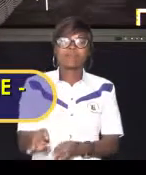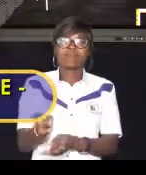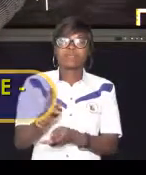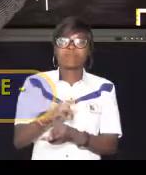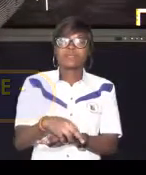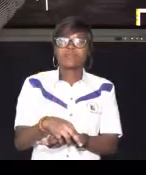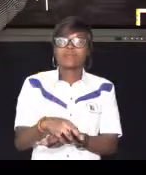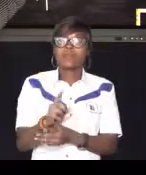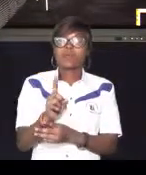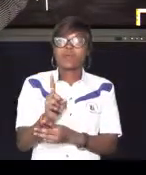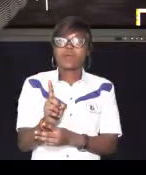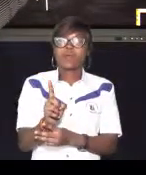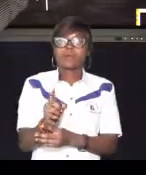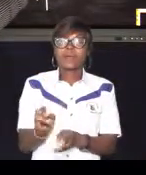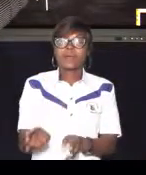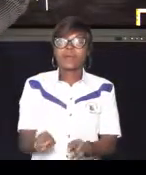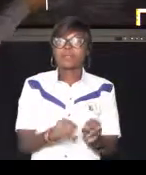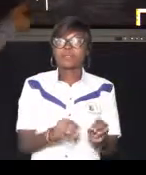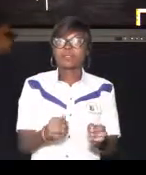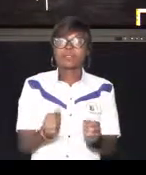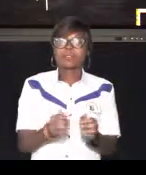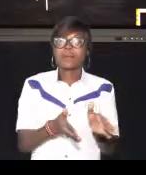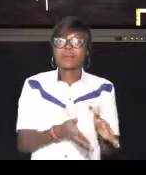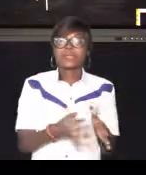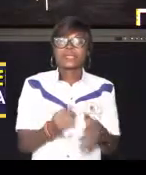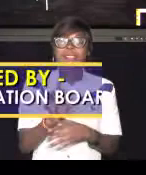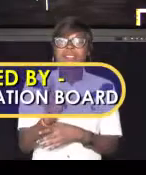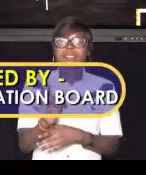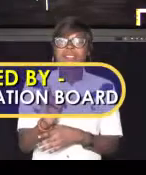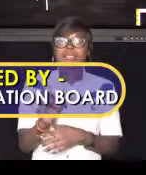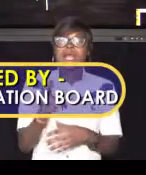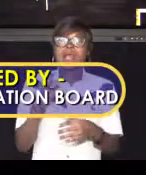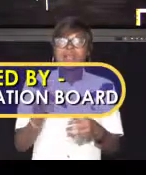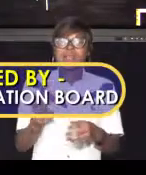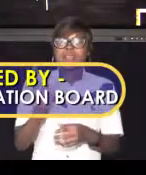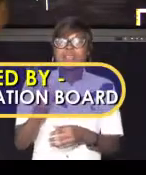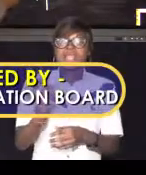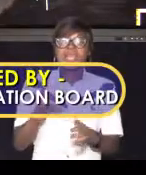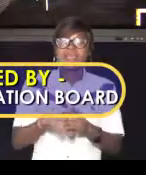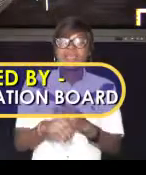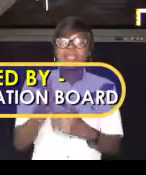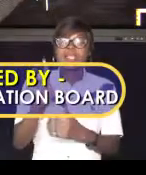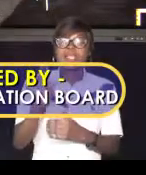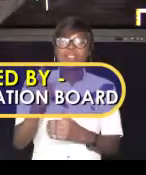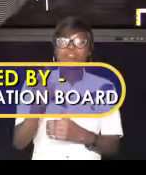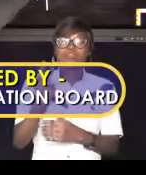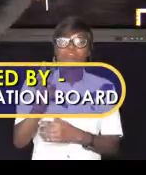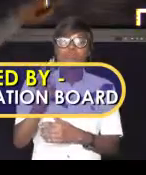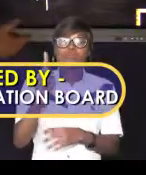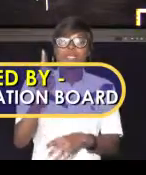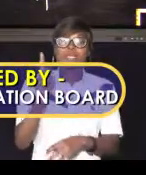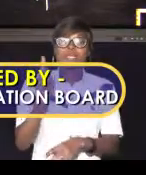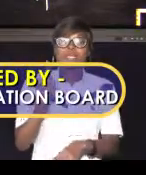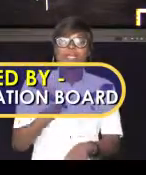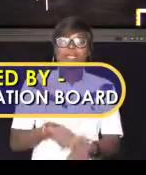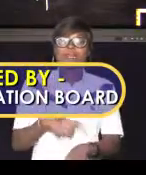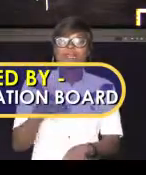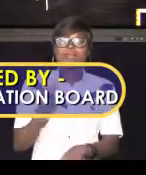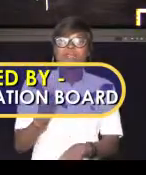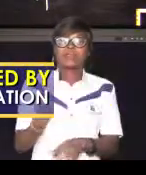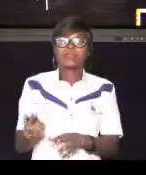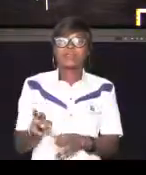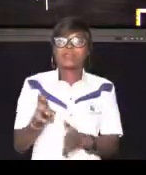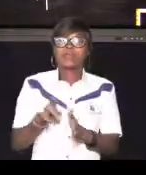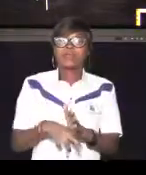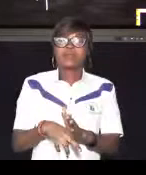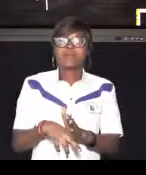Remaining 1, I put that beside 8. Now 9 goes in 18, 2 times, remaining nothing. And